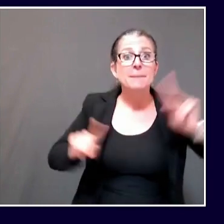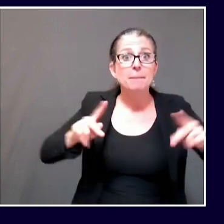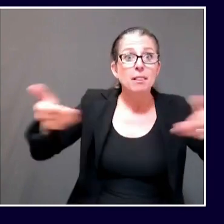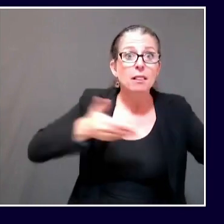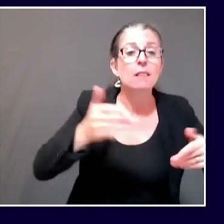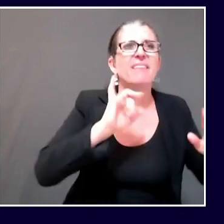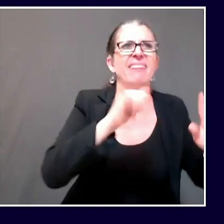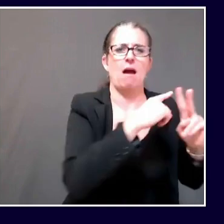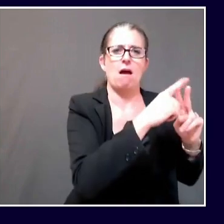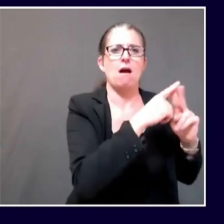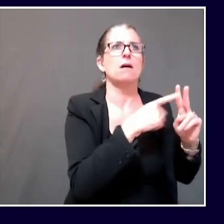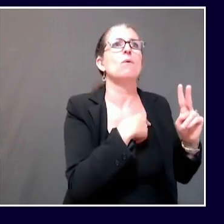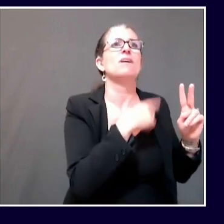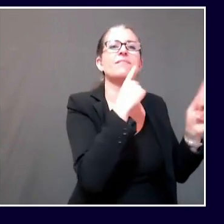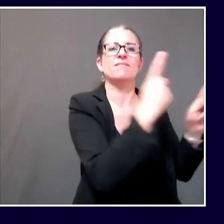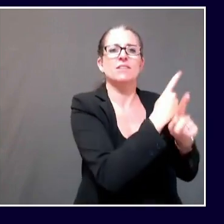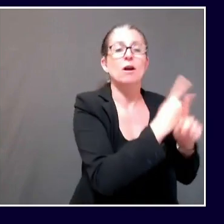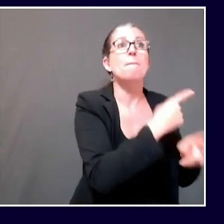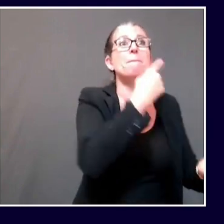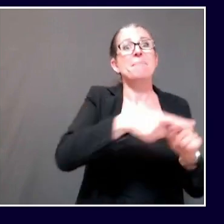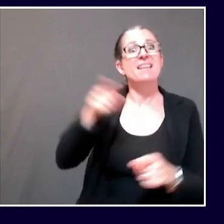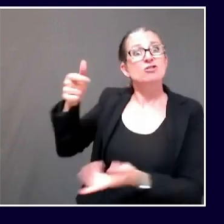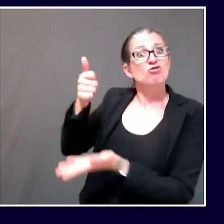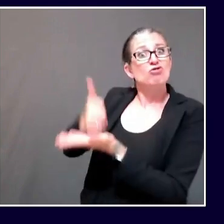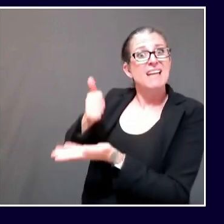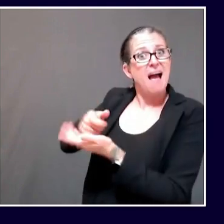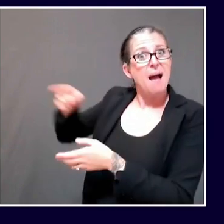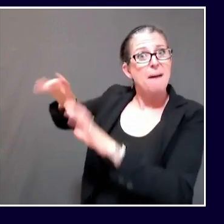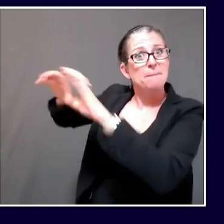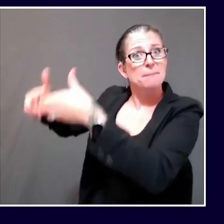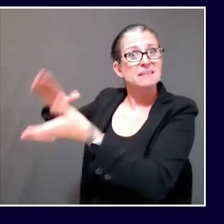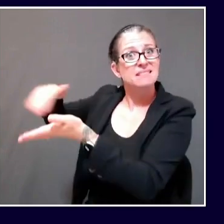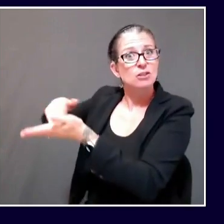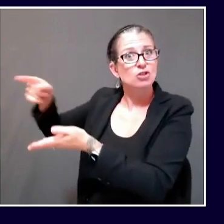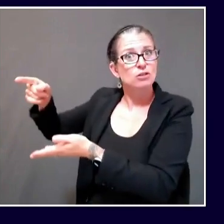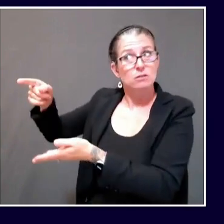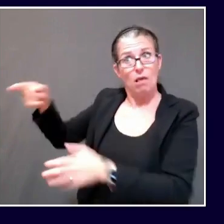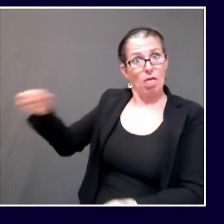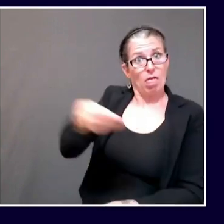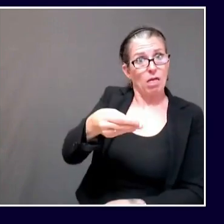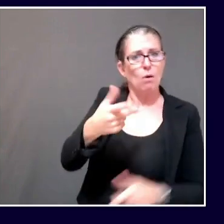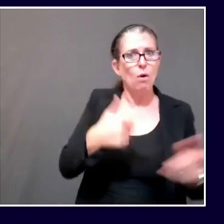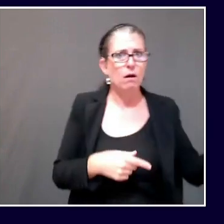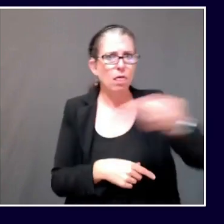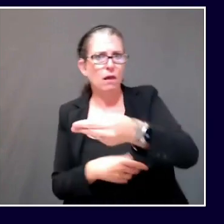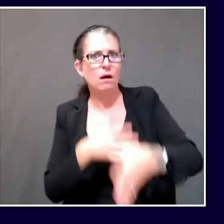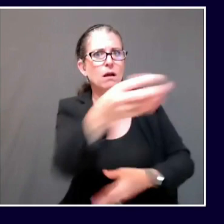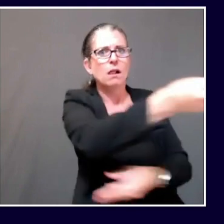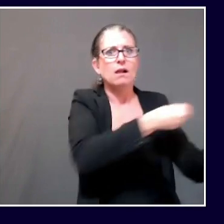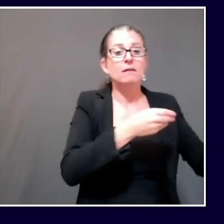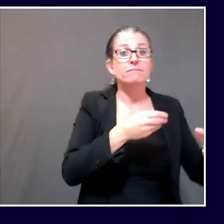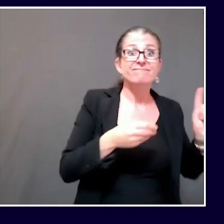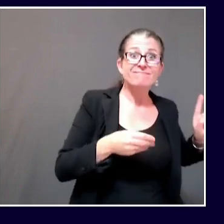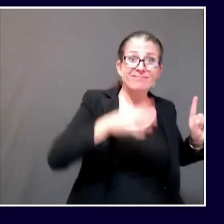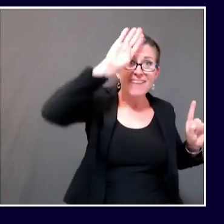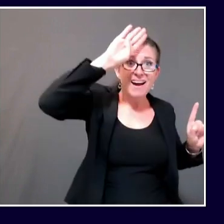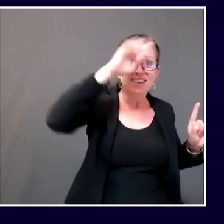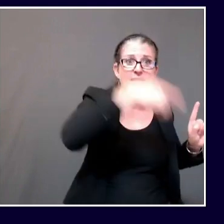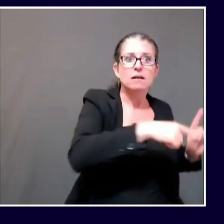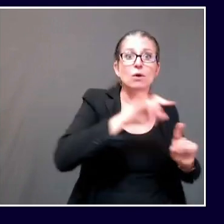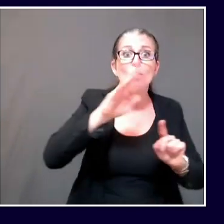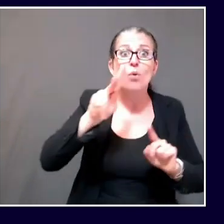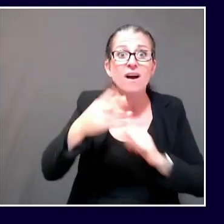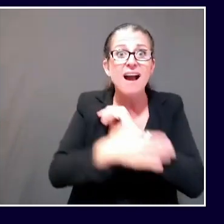moving down to York County, moving in to Madison and other places, our real focus remains on getting a handle on